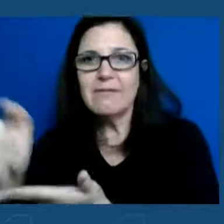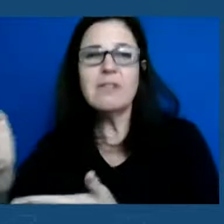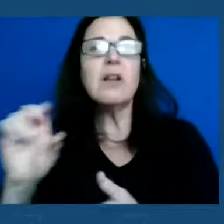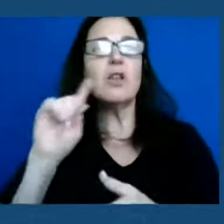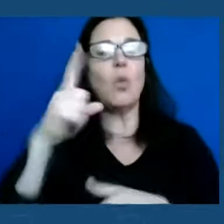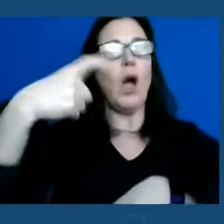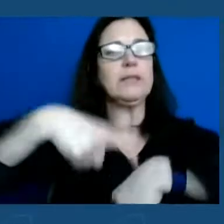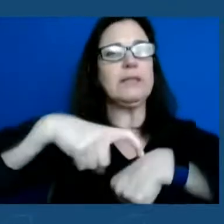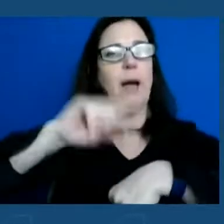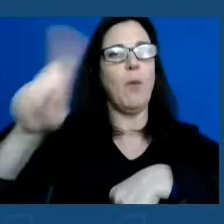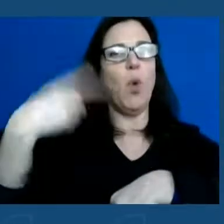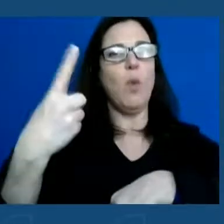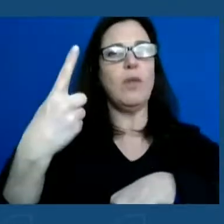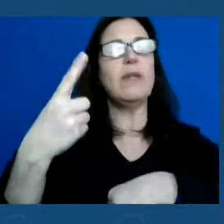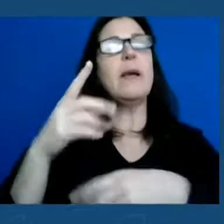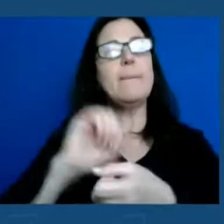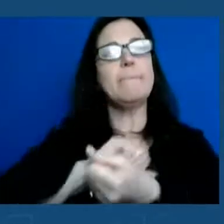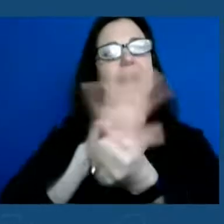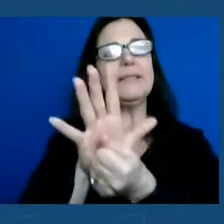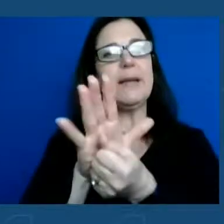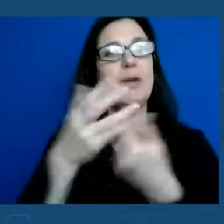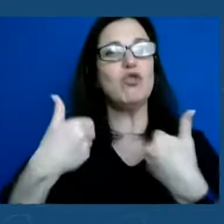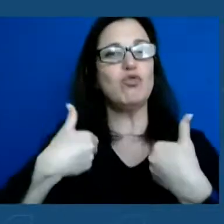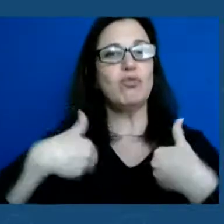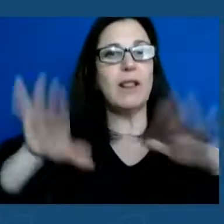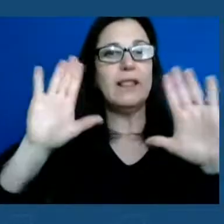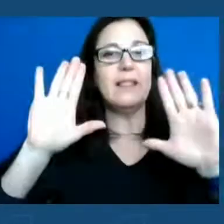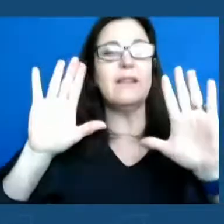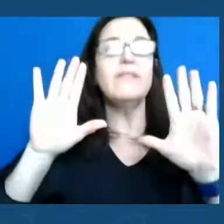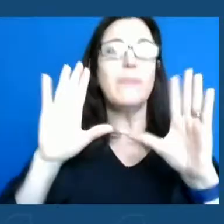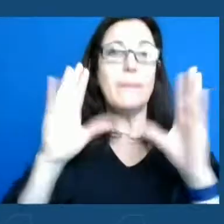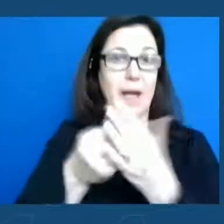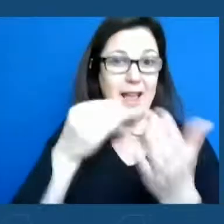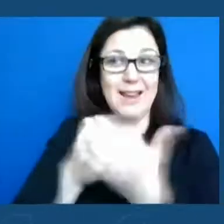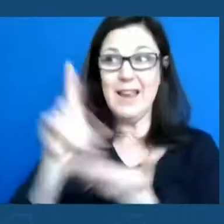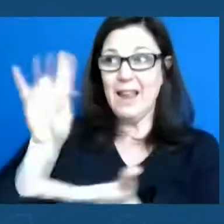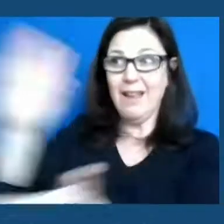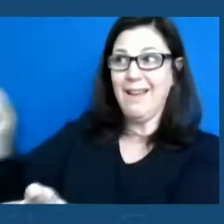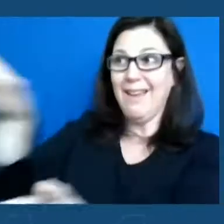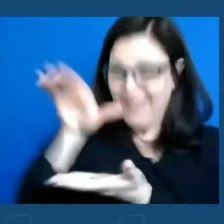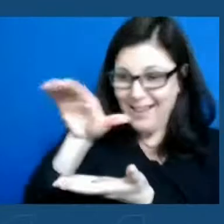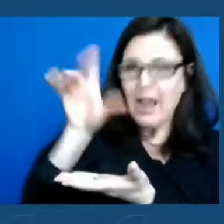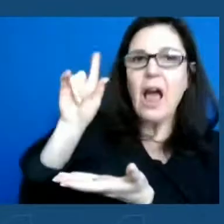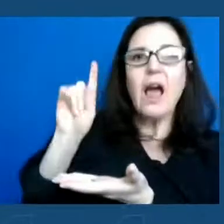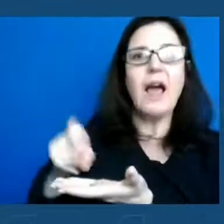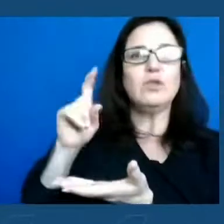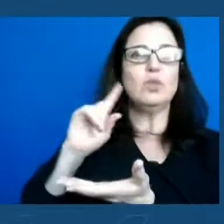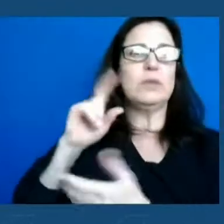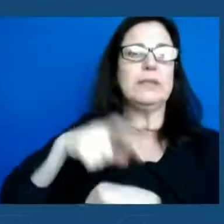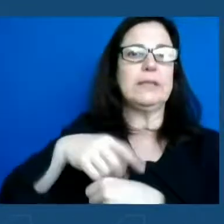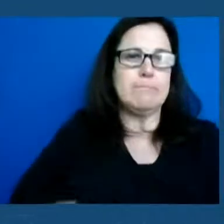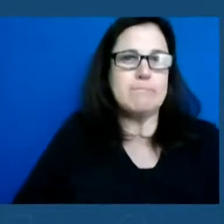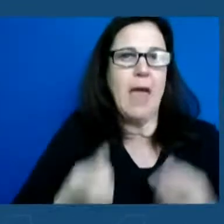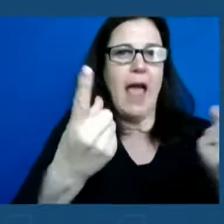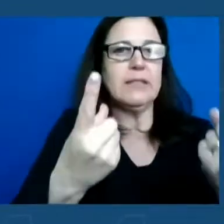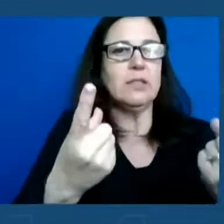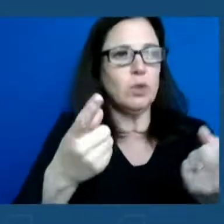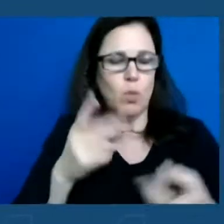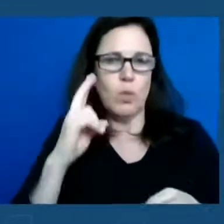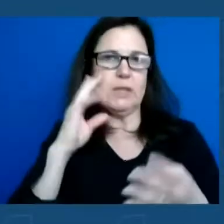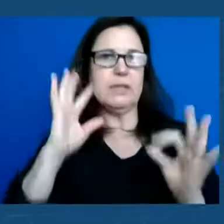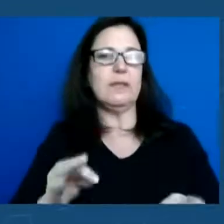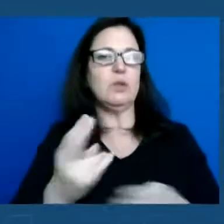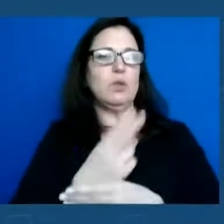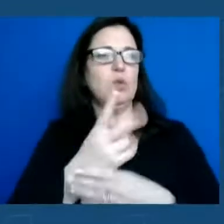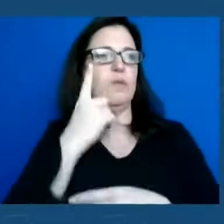only pandemic relief money that had to be spent, not recurring long-term costs, but right now we can put this in the pockets of our healthcare workers